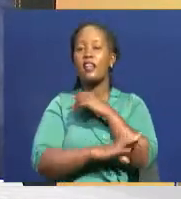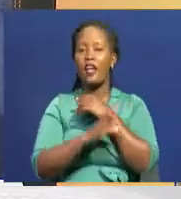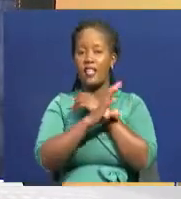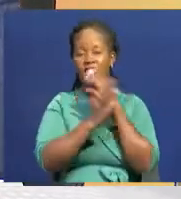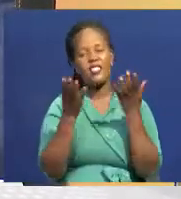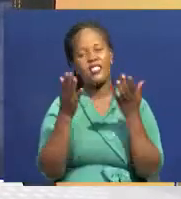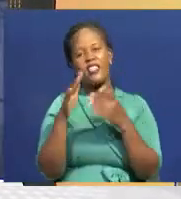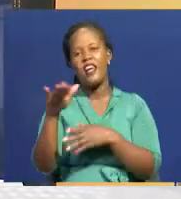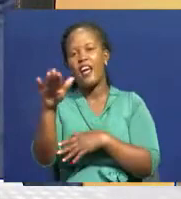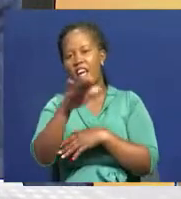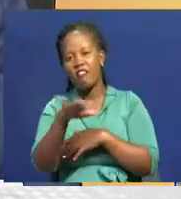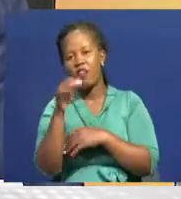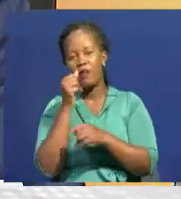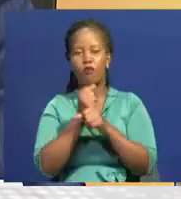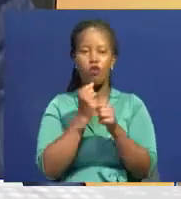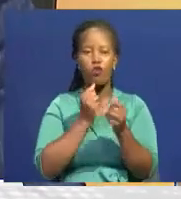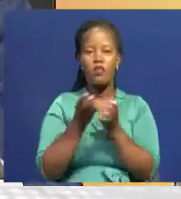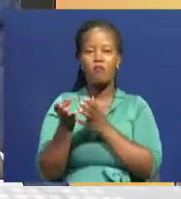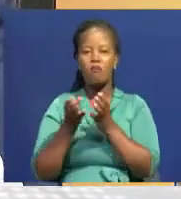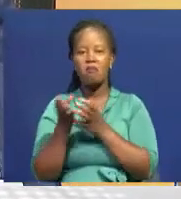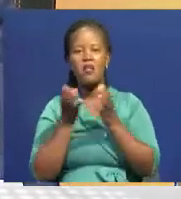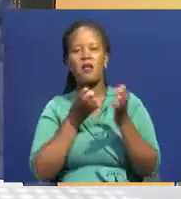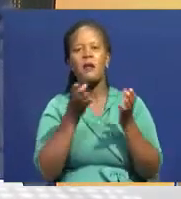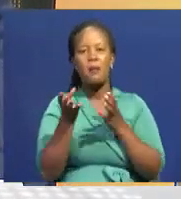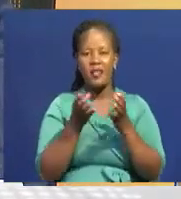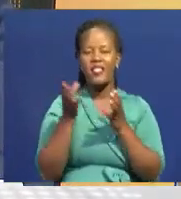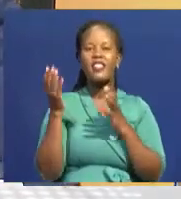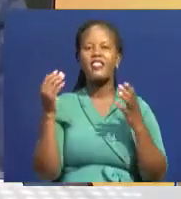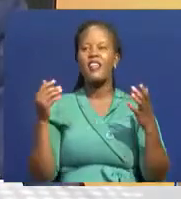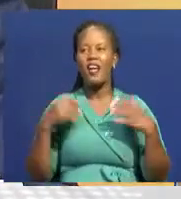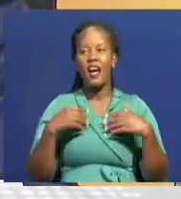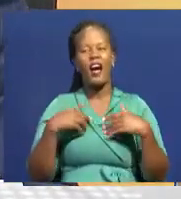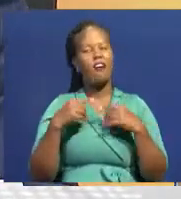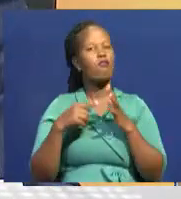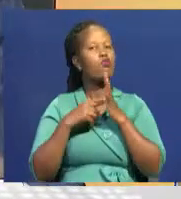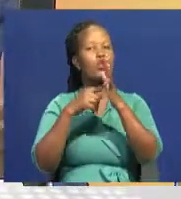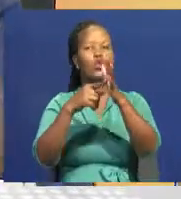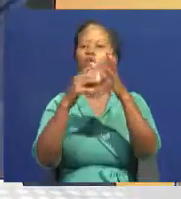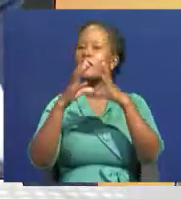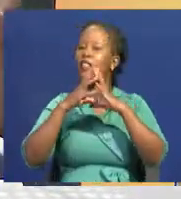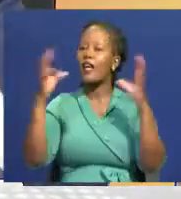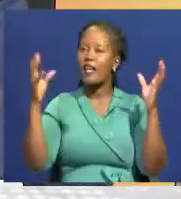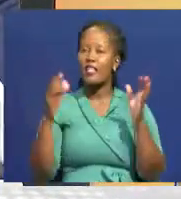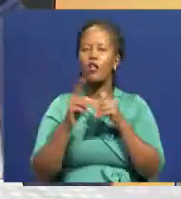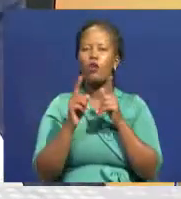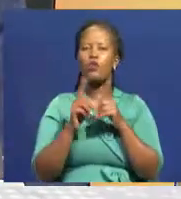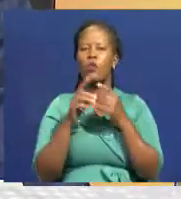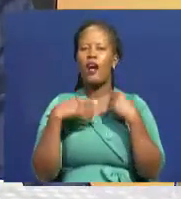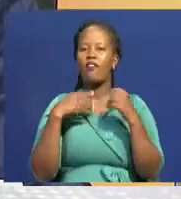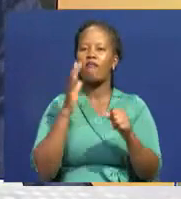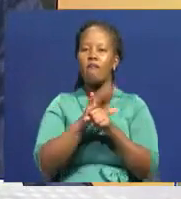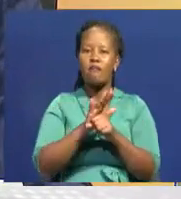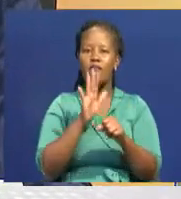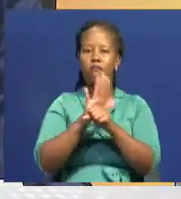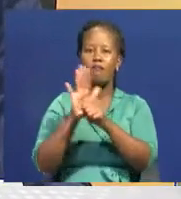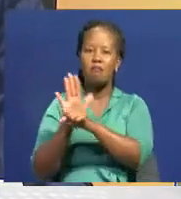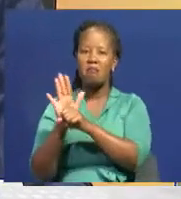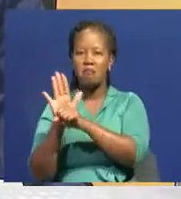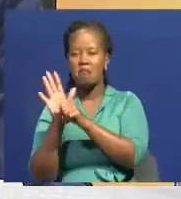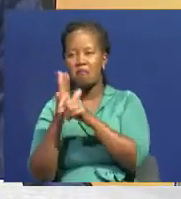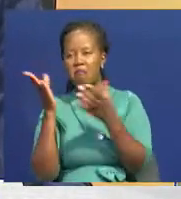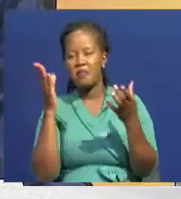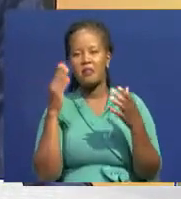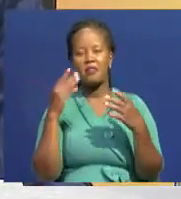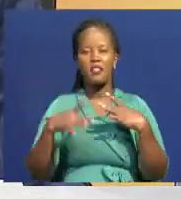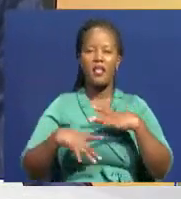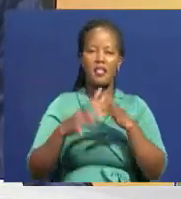The environment for doing business in Kenya has proven to be a landmark, and we get a lot of interest that are coming in. I don't know, for us